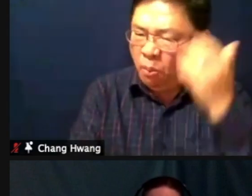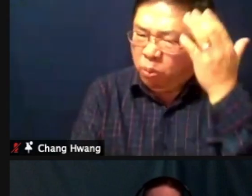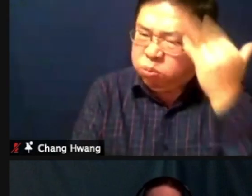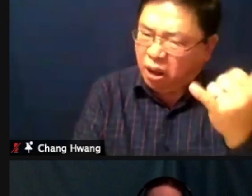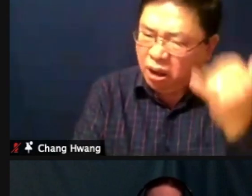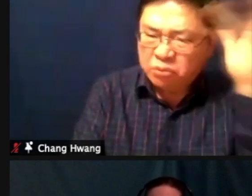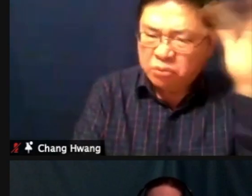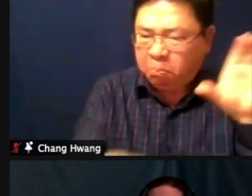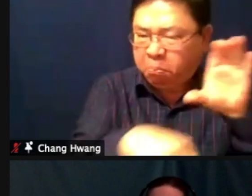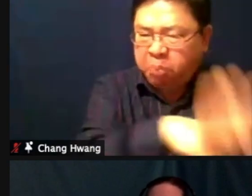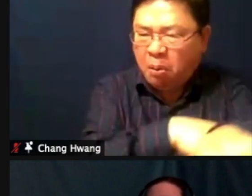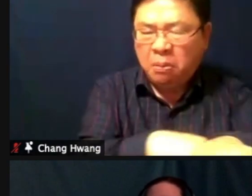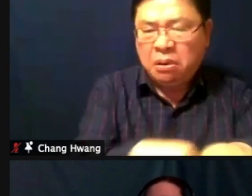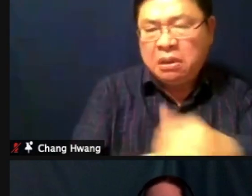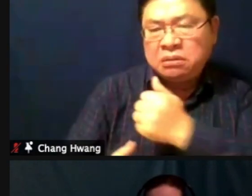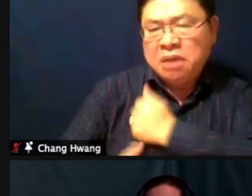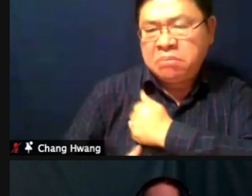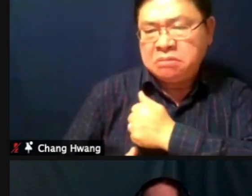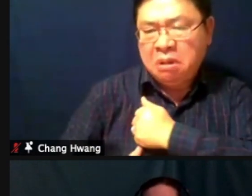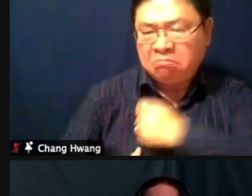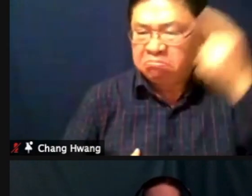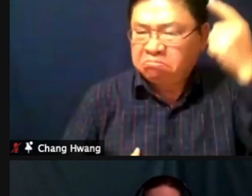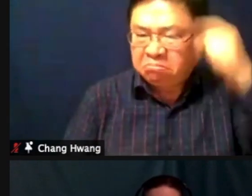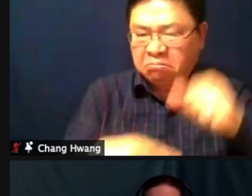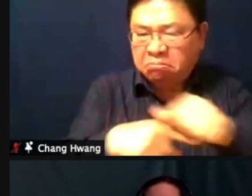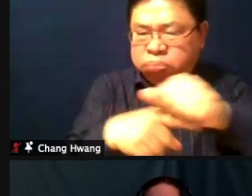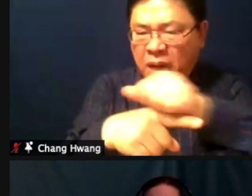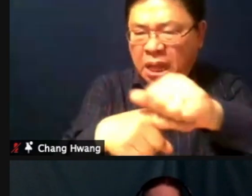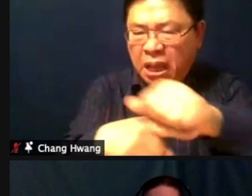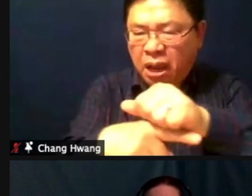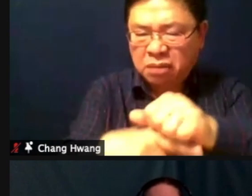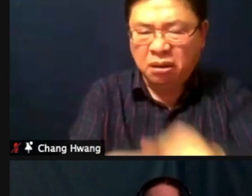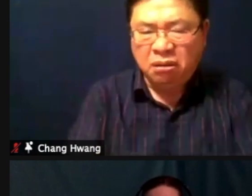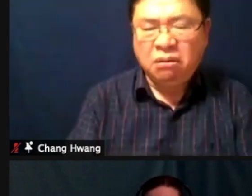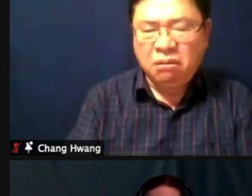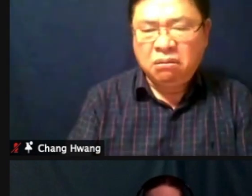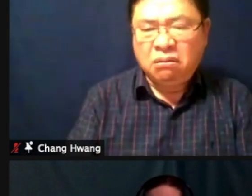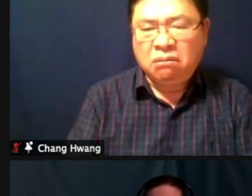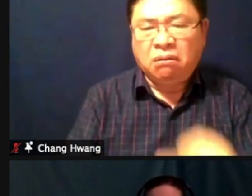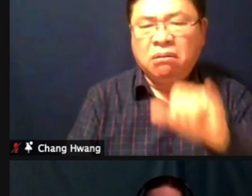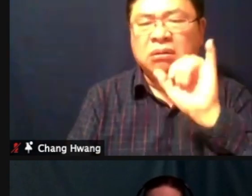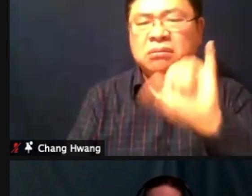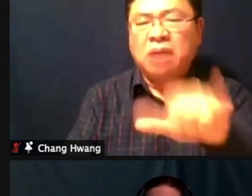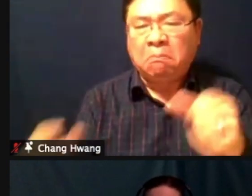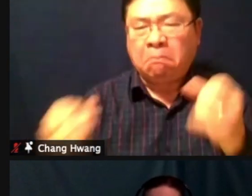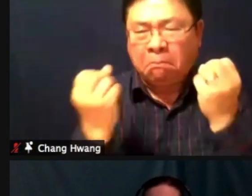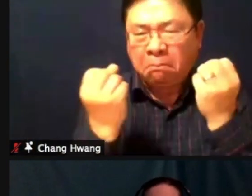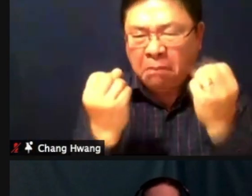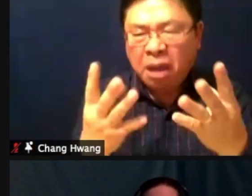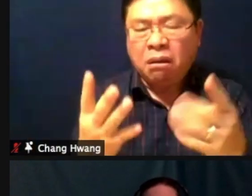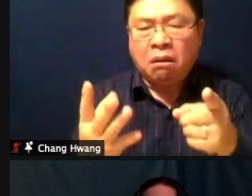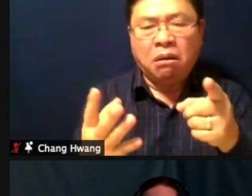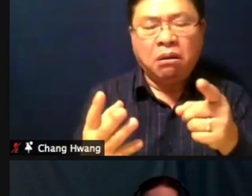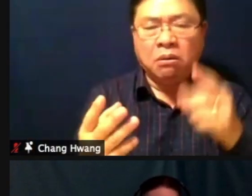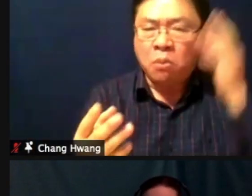Other militaristic ways were added to the culture after the Japanese took over. They